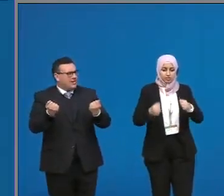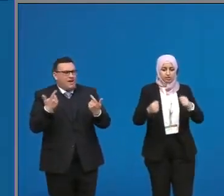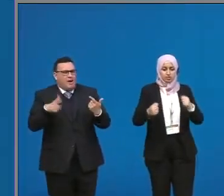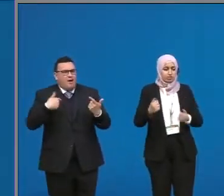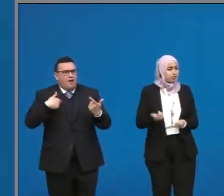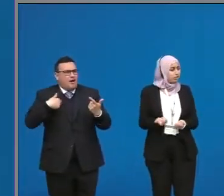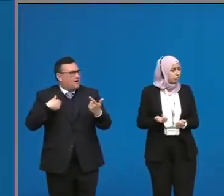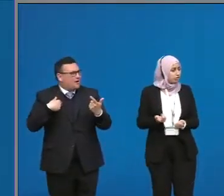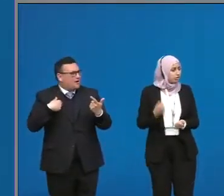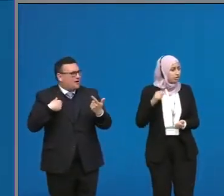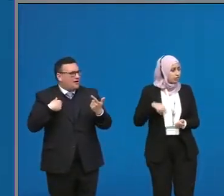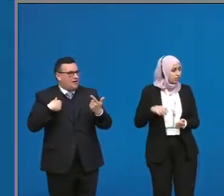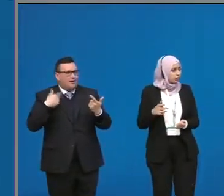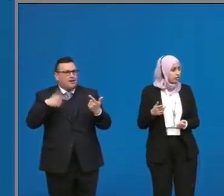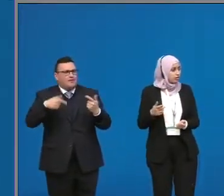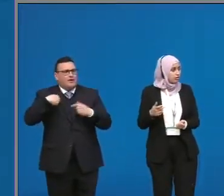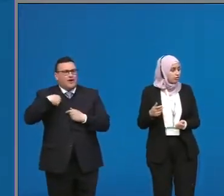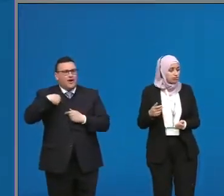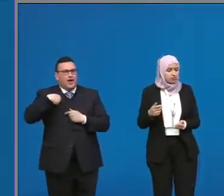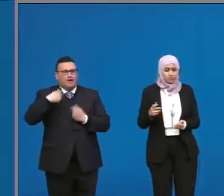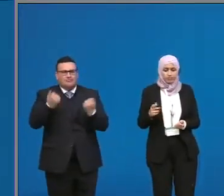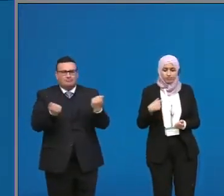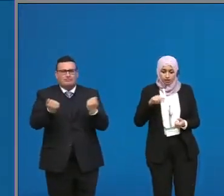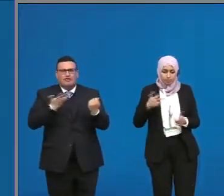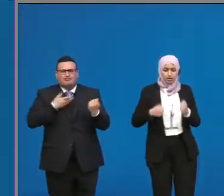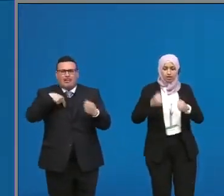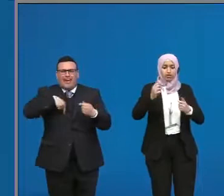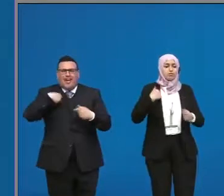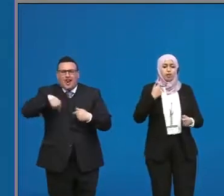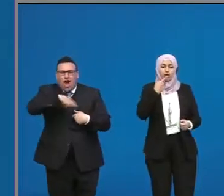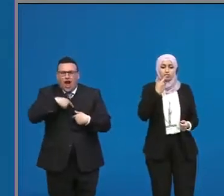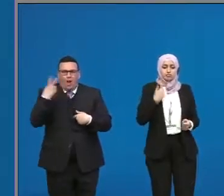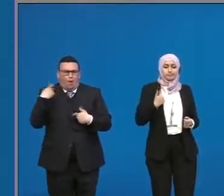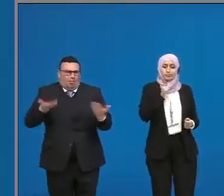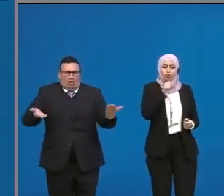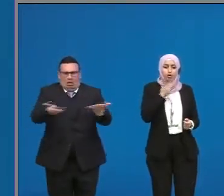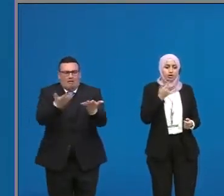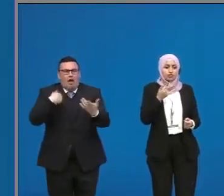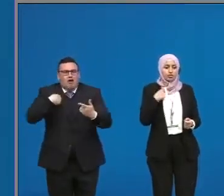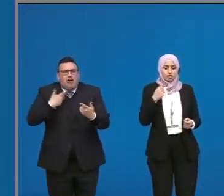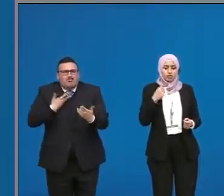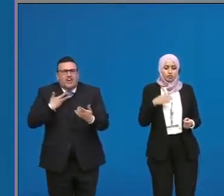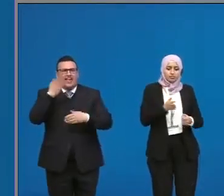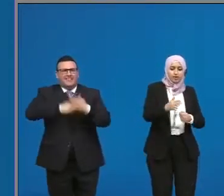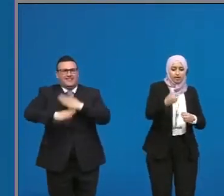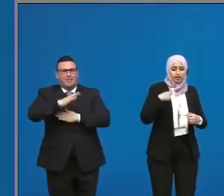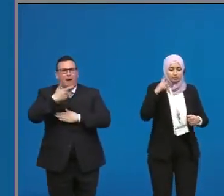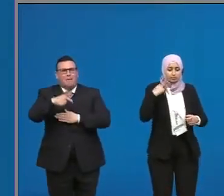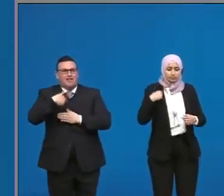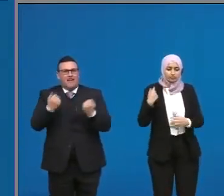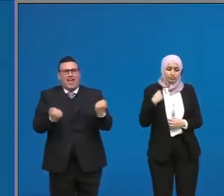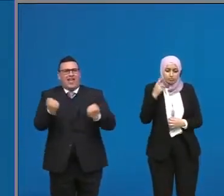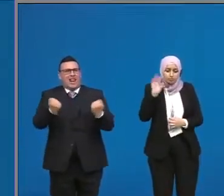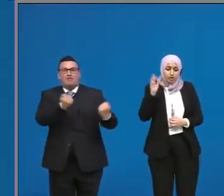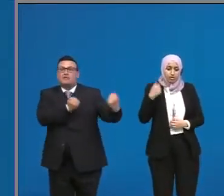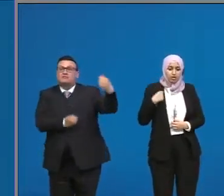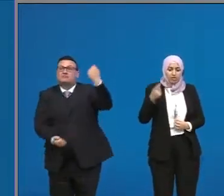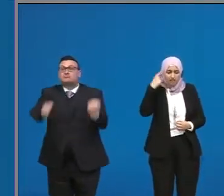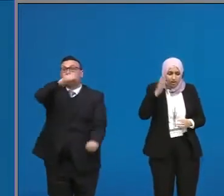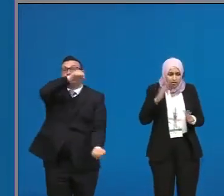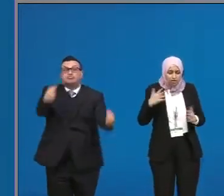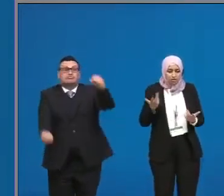cannot move too much. We have to focus. We cannot have too much thinking. We have to focus on